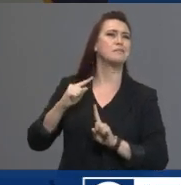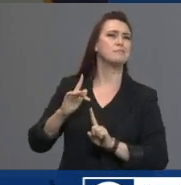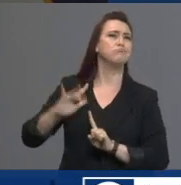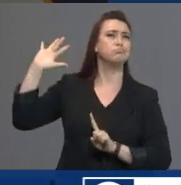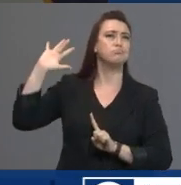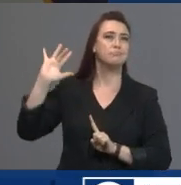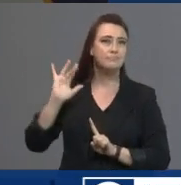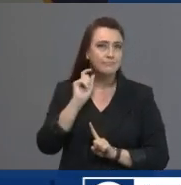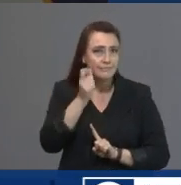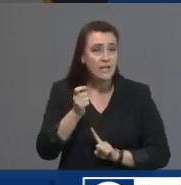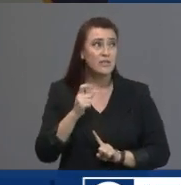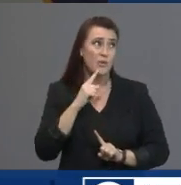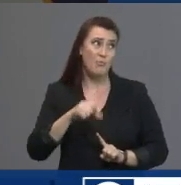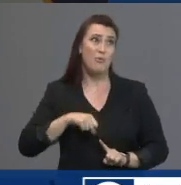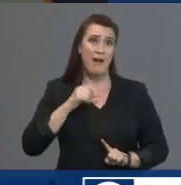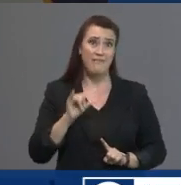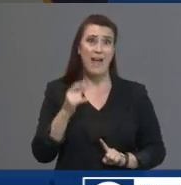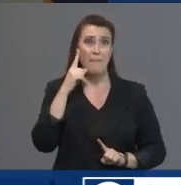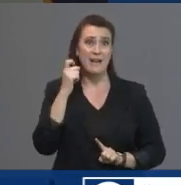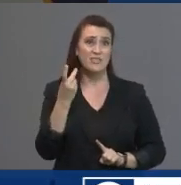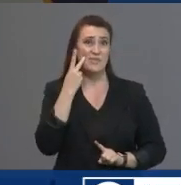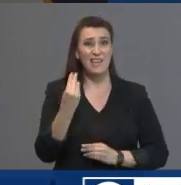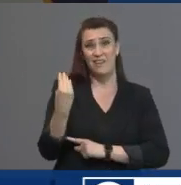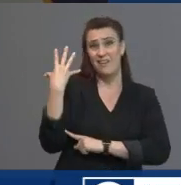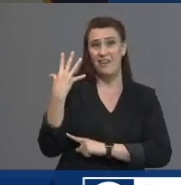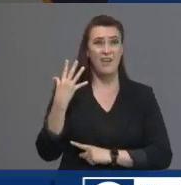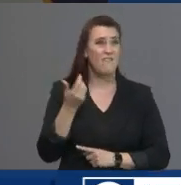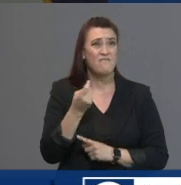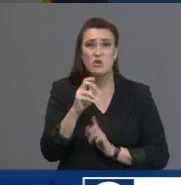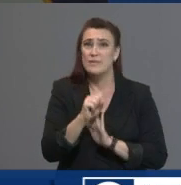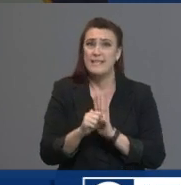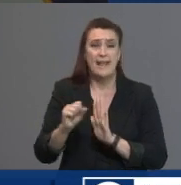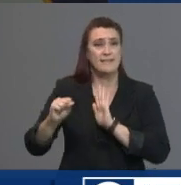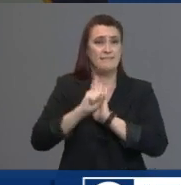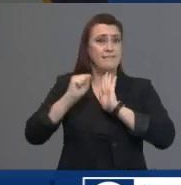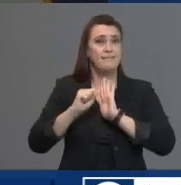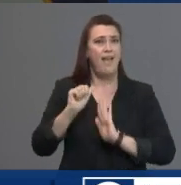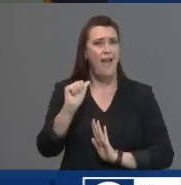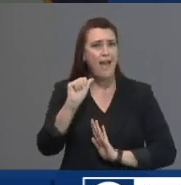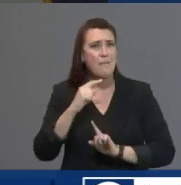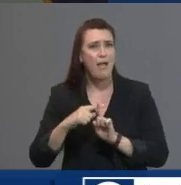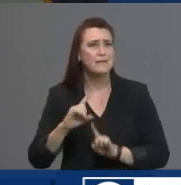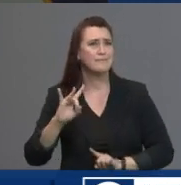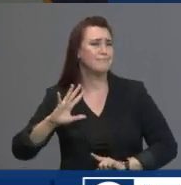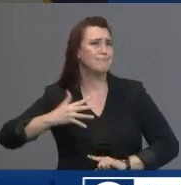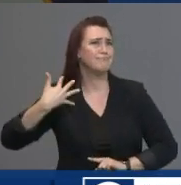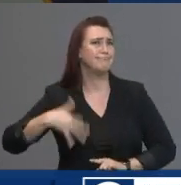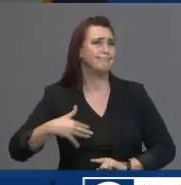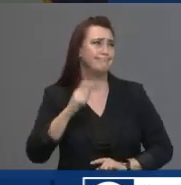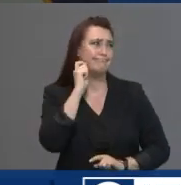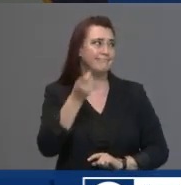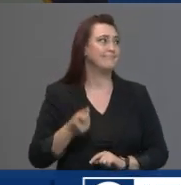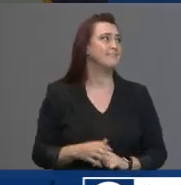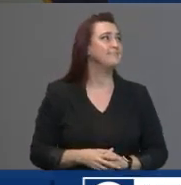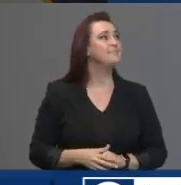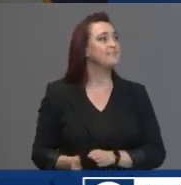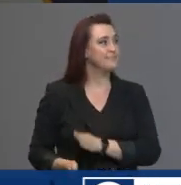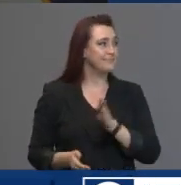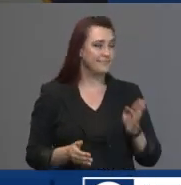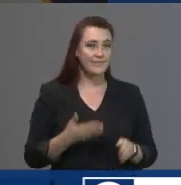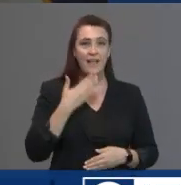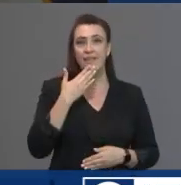Arizona. So we were very proud because we're one of a few states that received the A+. So. Thank you very much, Dr. Christ. Appreciate